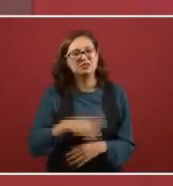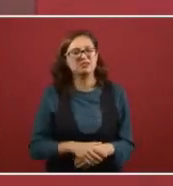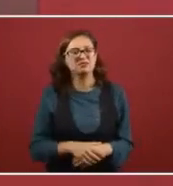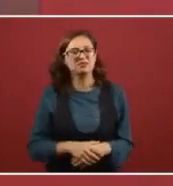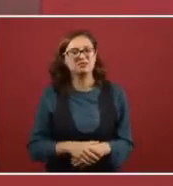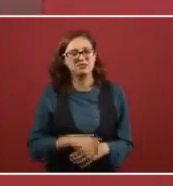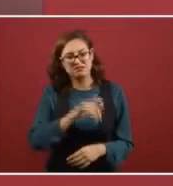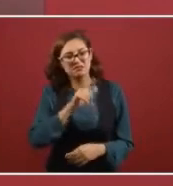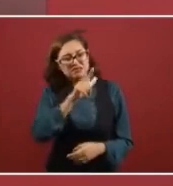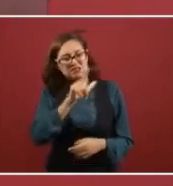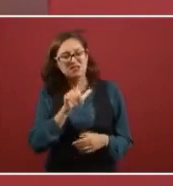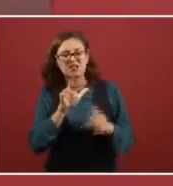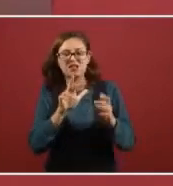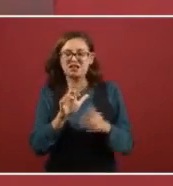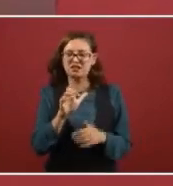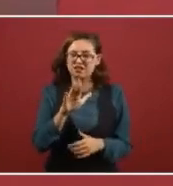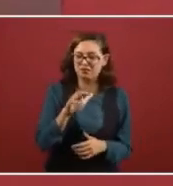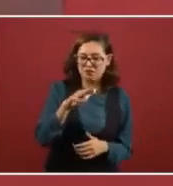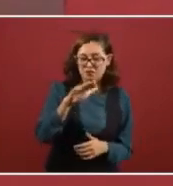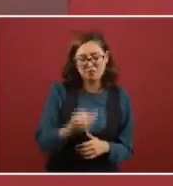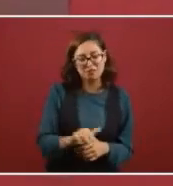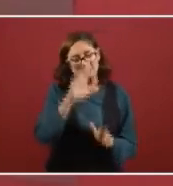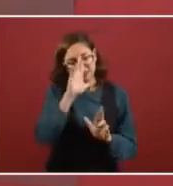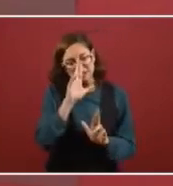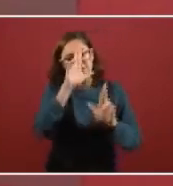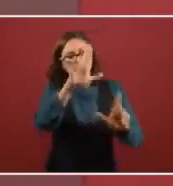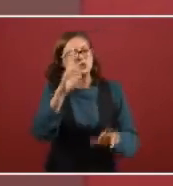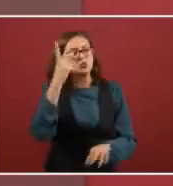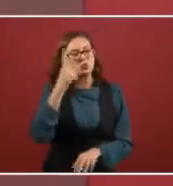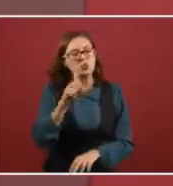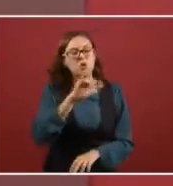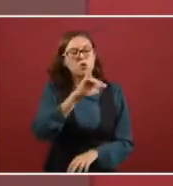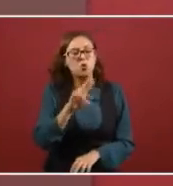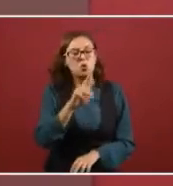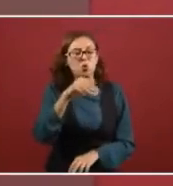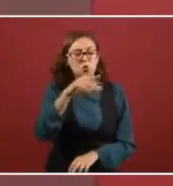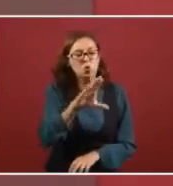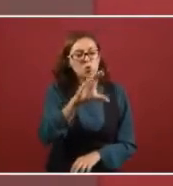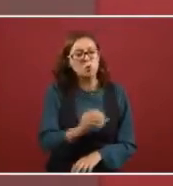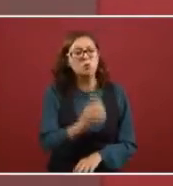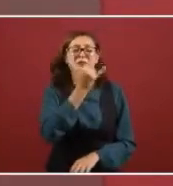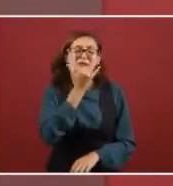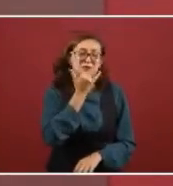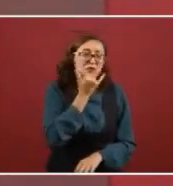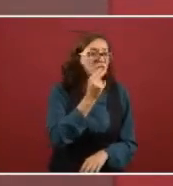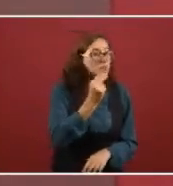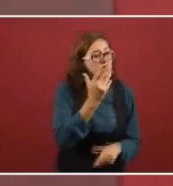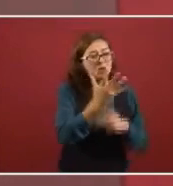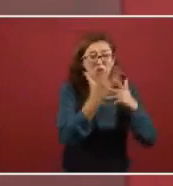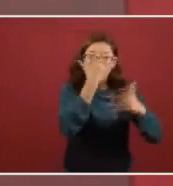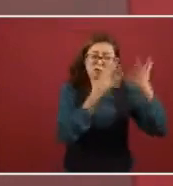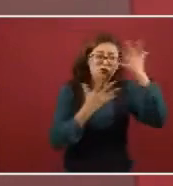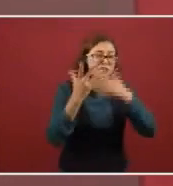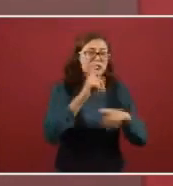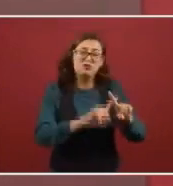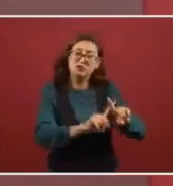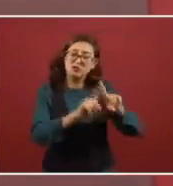respeto, but the man from Reforma, que el no señor me Hugo, confunda, no don't soy confuse Salinas. me. I'm not Salinas.